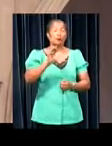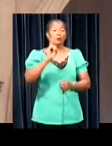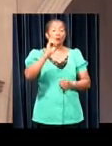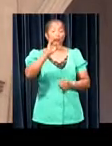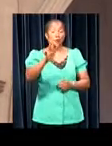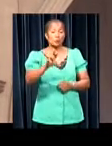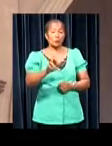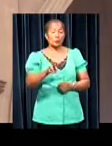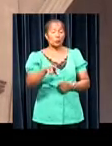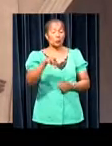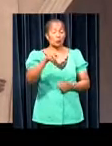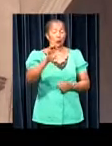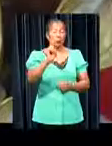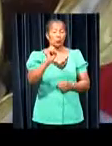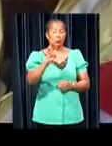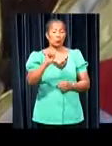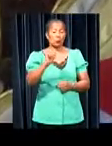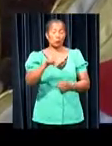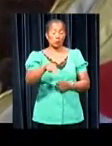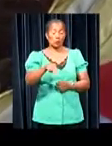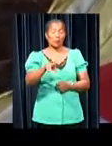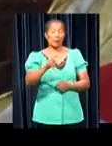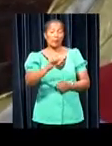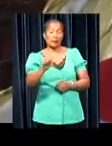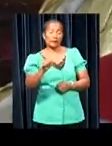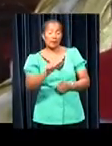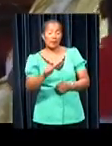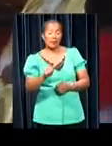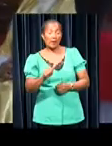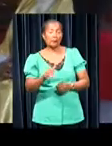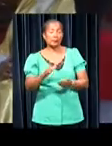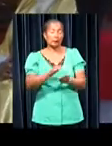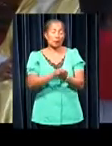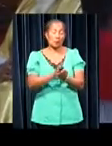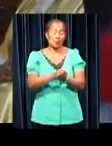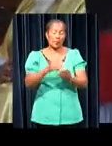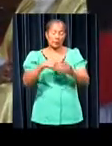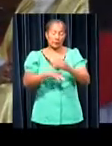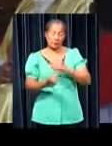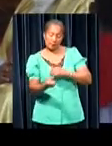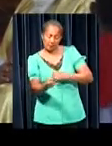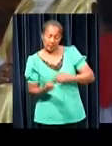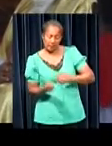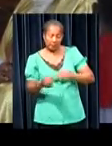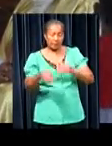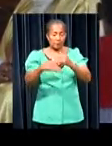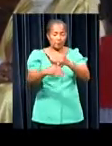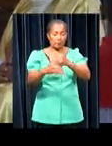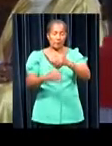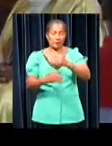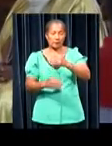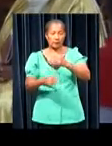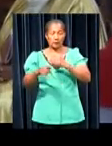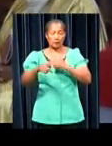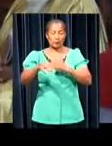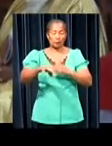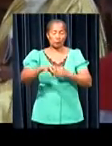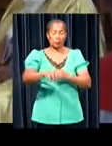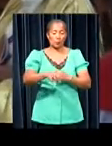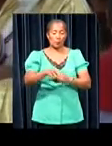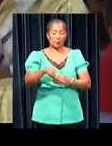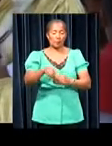to the Holy See in Rome, and the other will be kept in the archives of the Roman